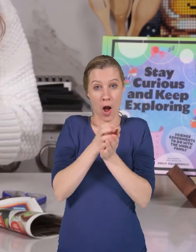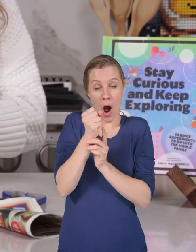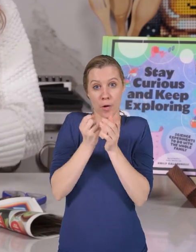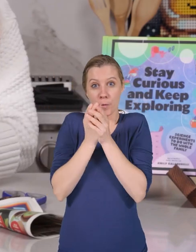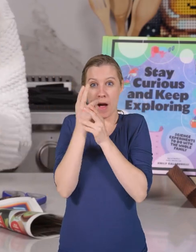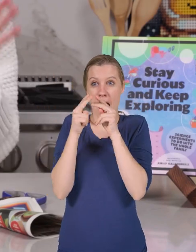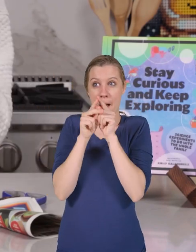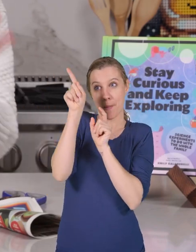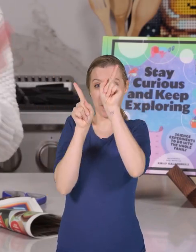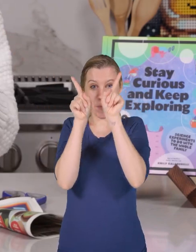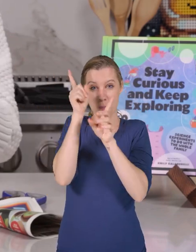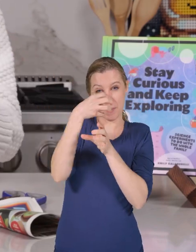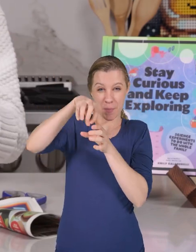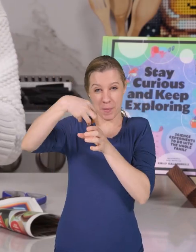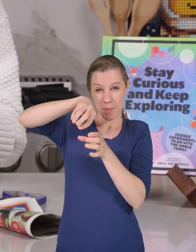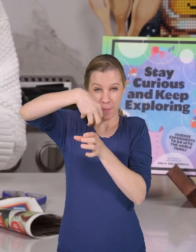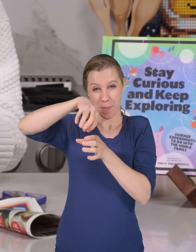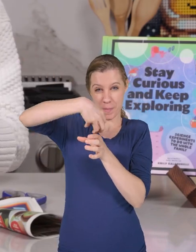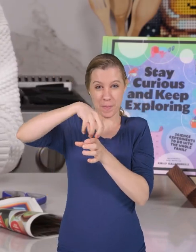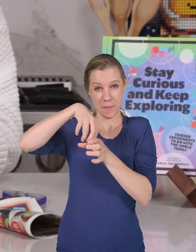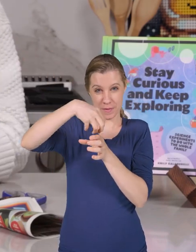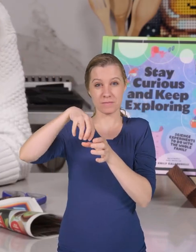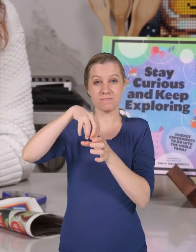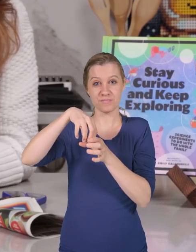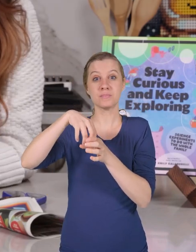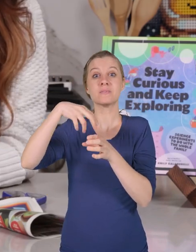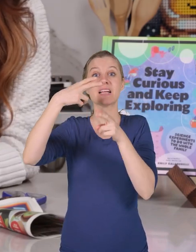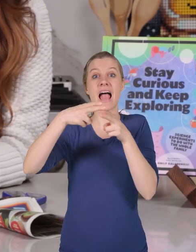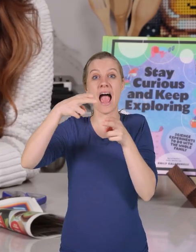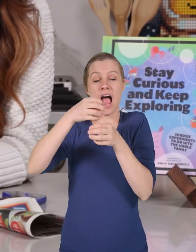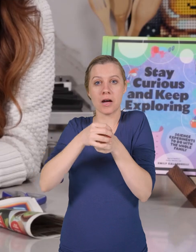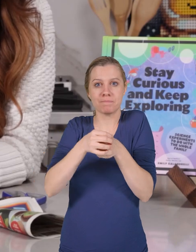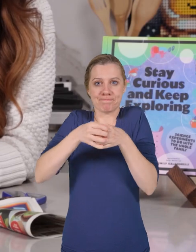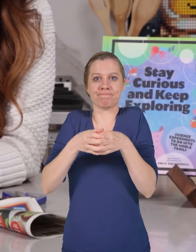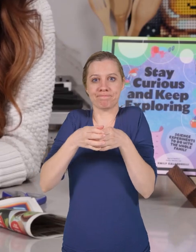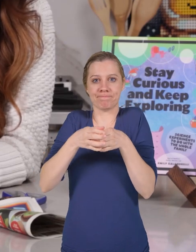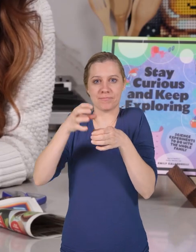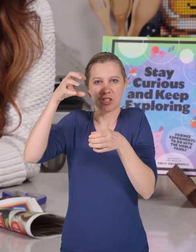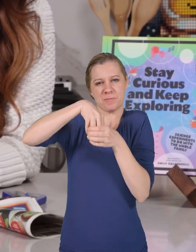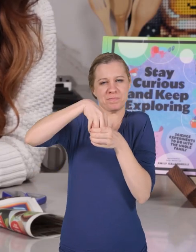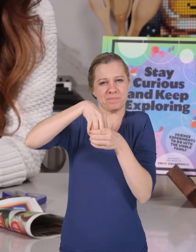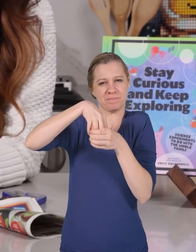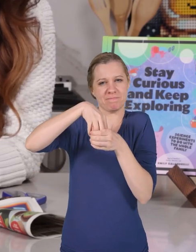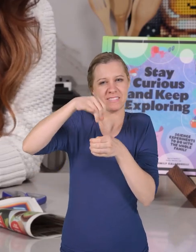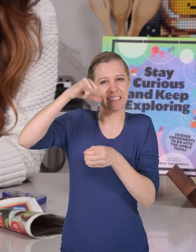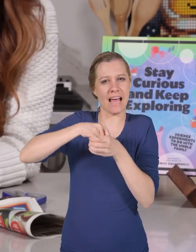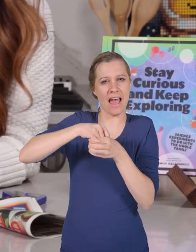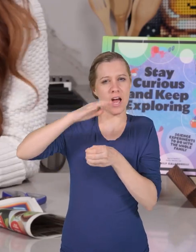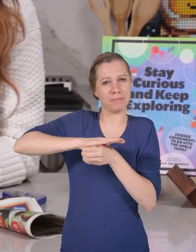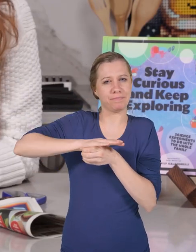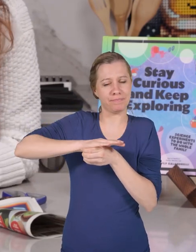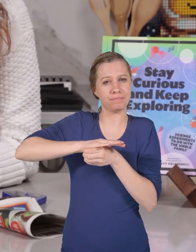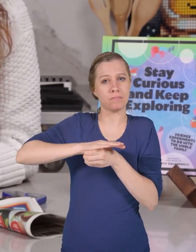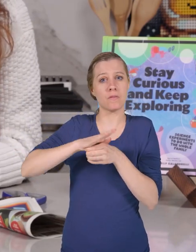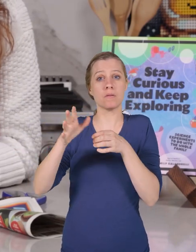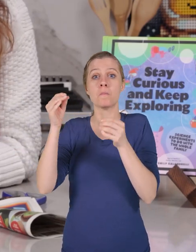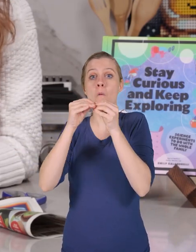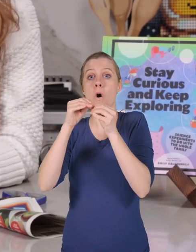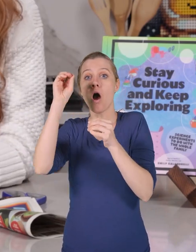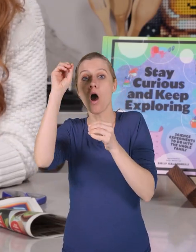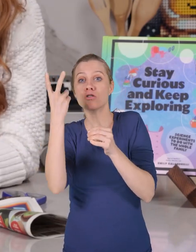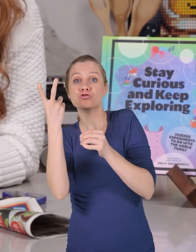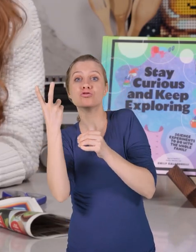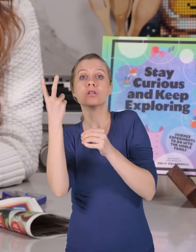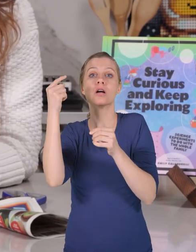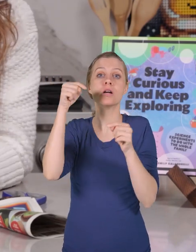the bottle around the egg, jostling it around a little bit. But the egg created a seal on the opening right here. That prevented